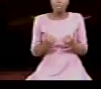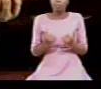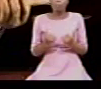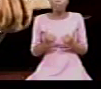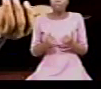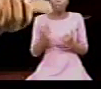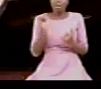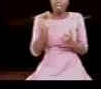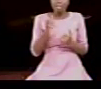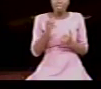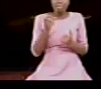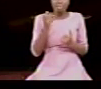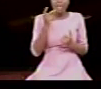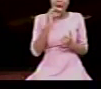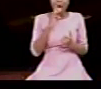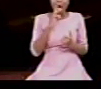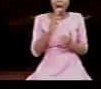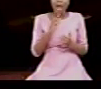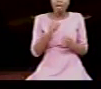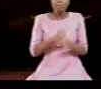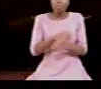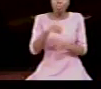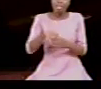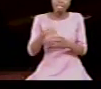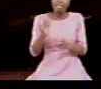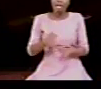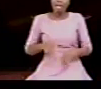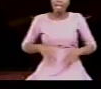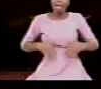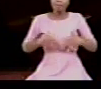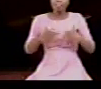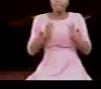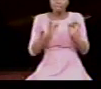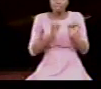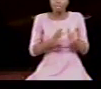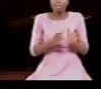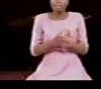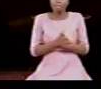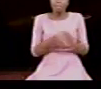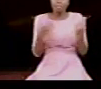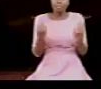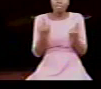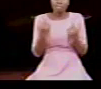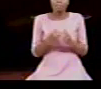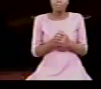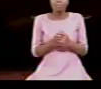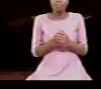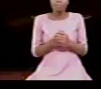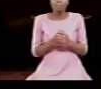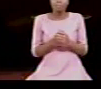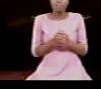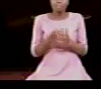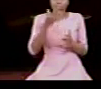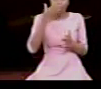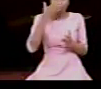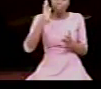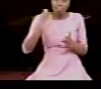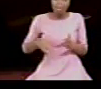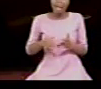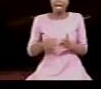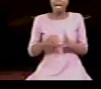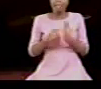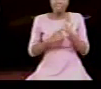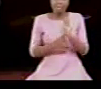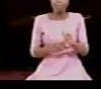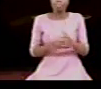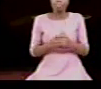they see you are sowing in their lives hatred, sin, bad example. So you are sowing